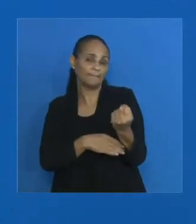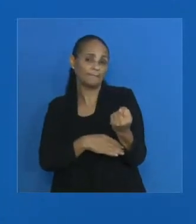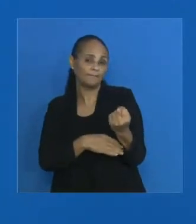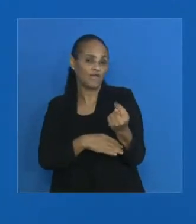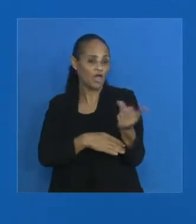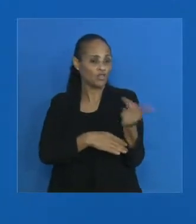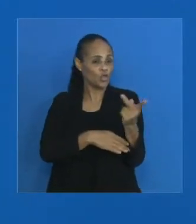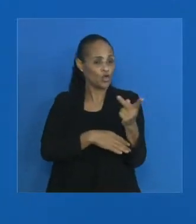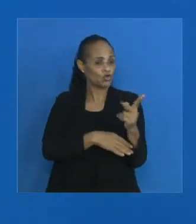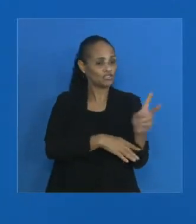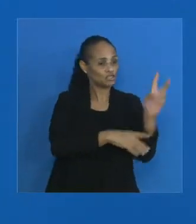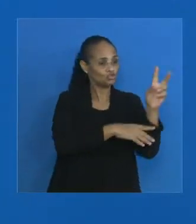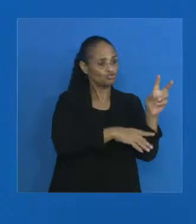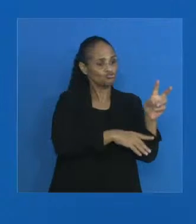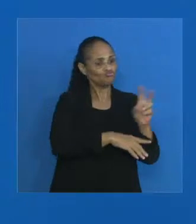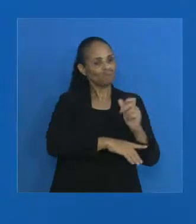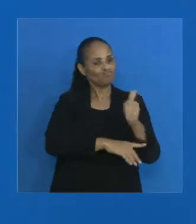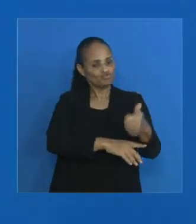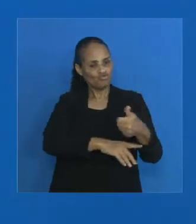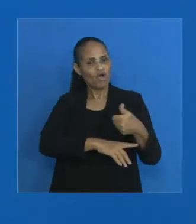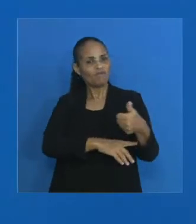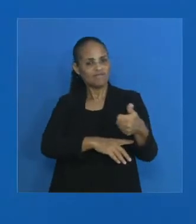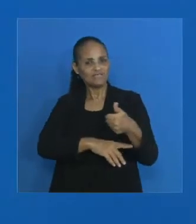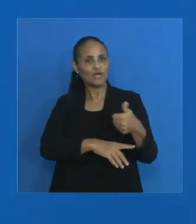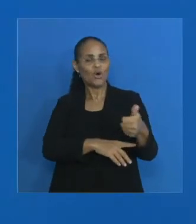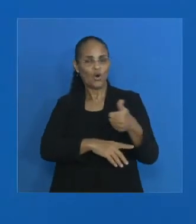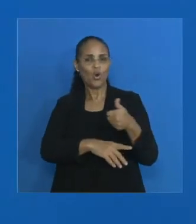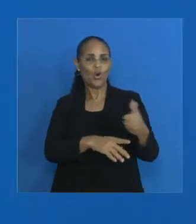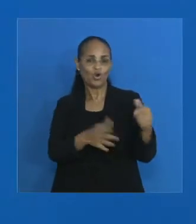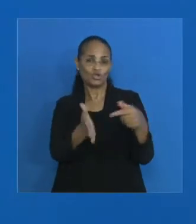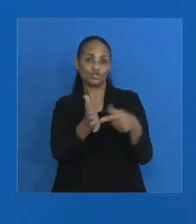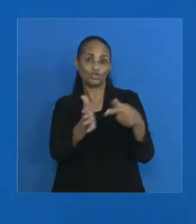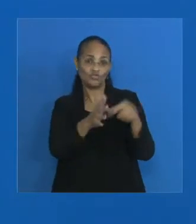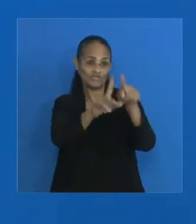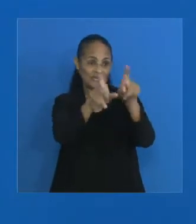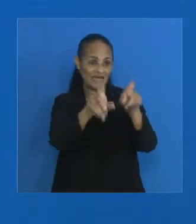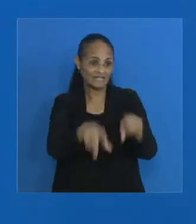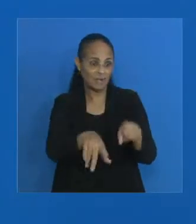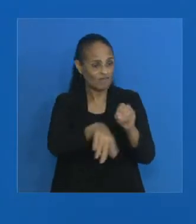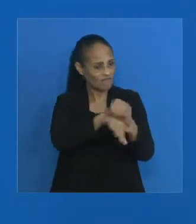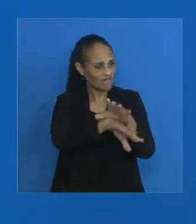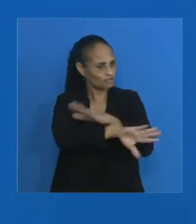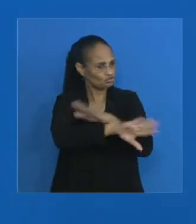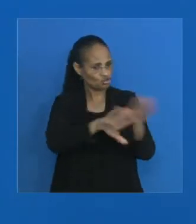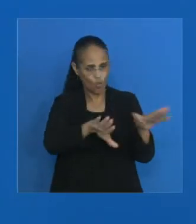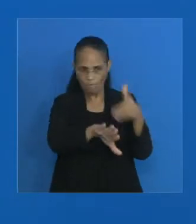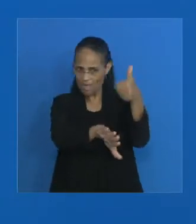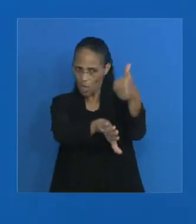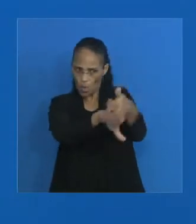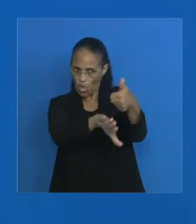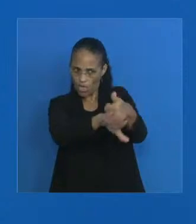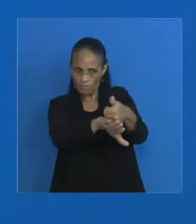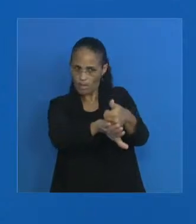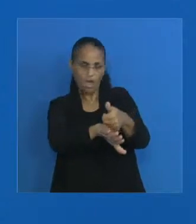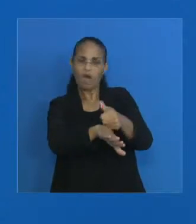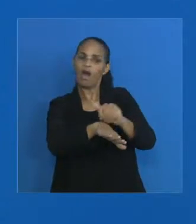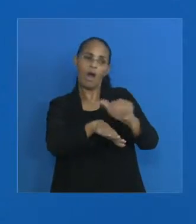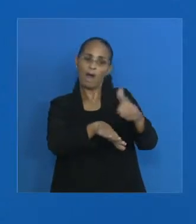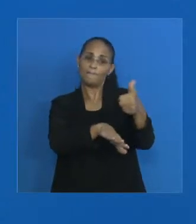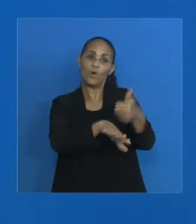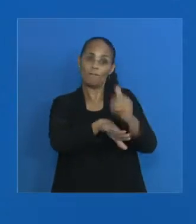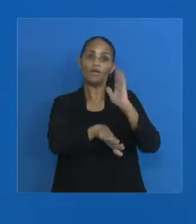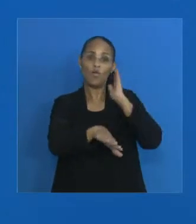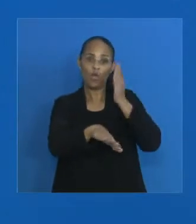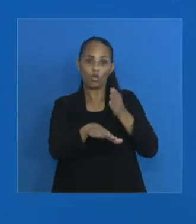Those travelers due for testing that will be affected by the closures should not make their own appointments. Appointments will be